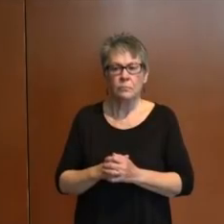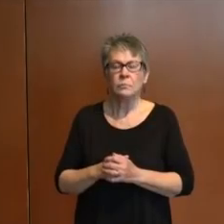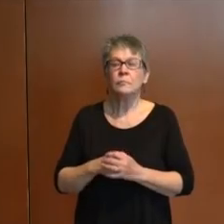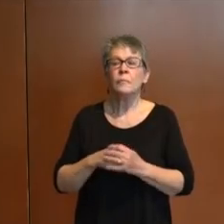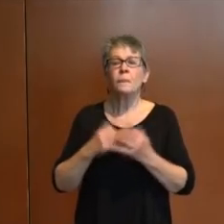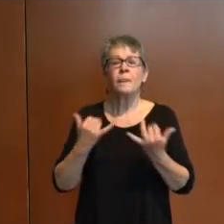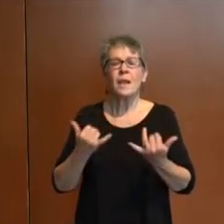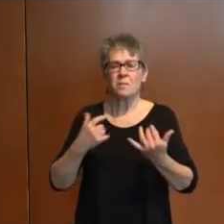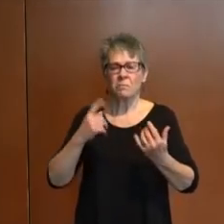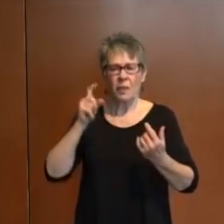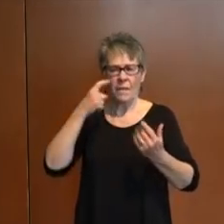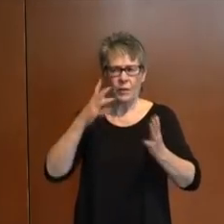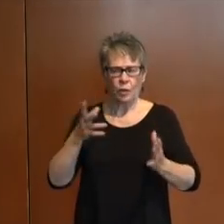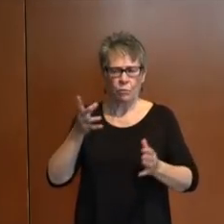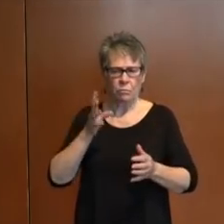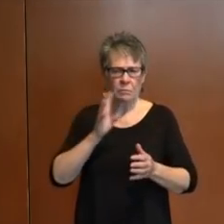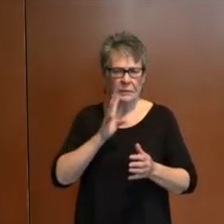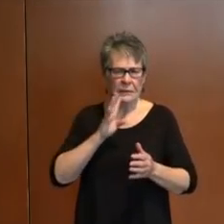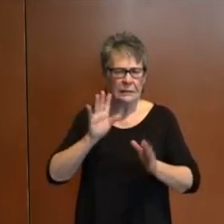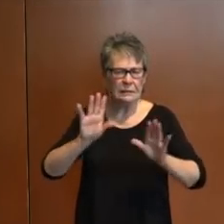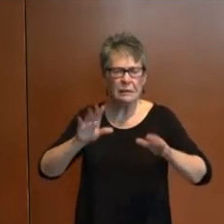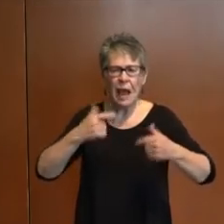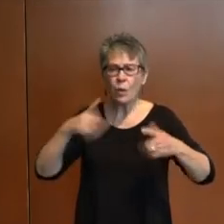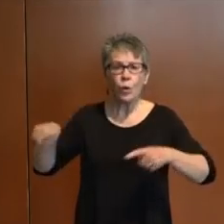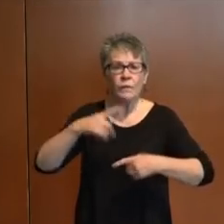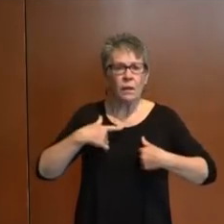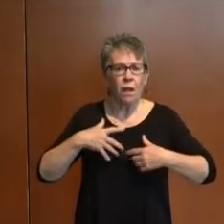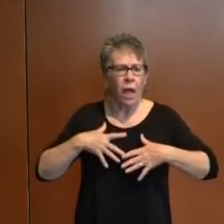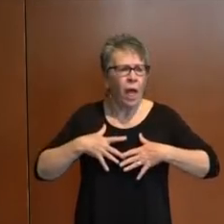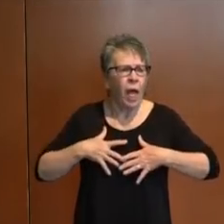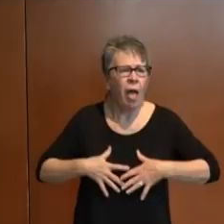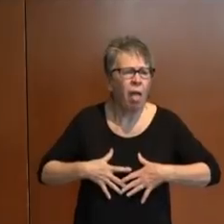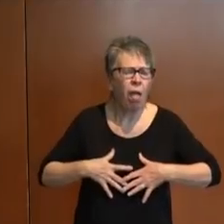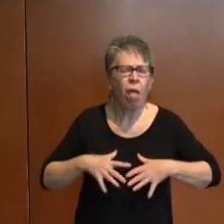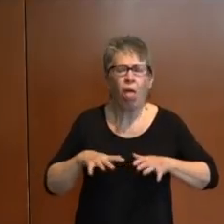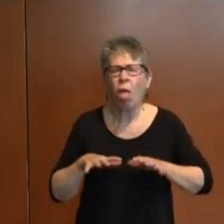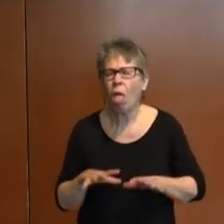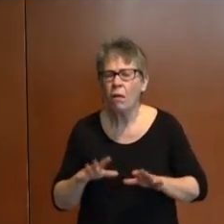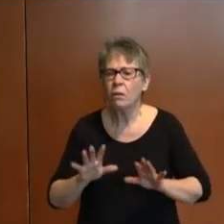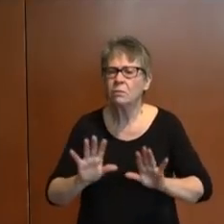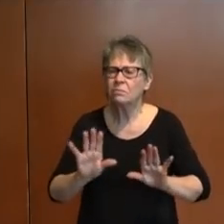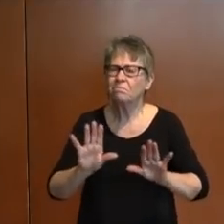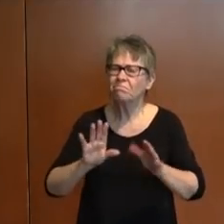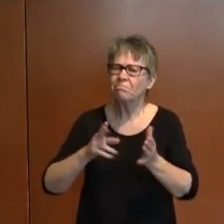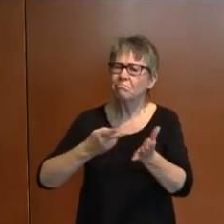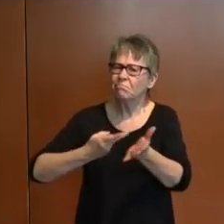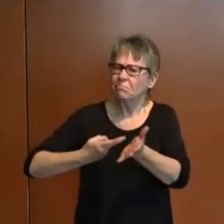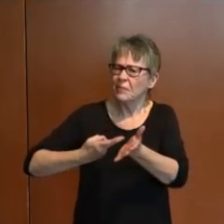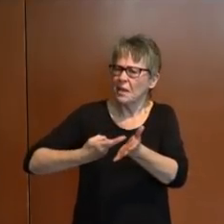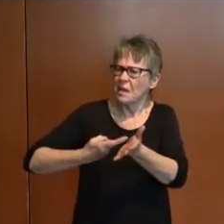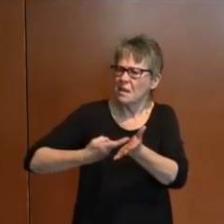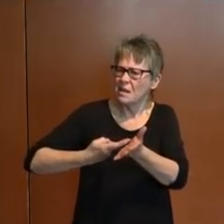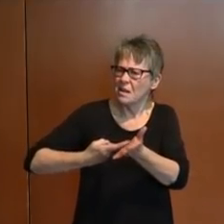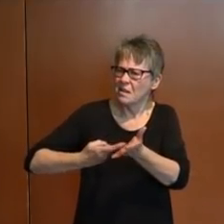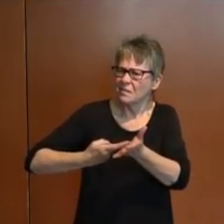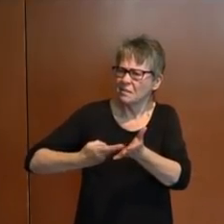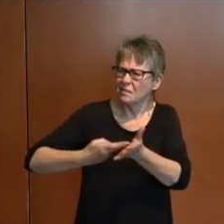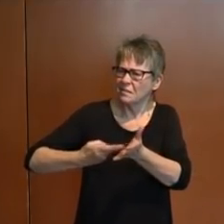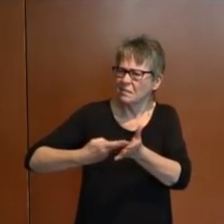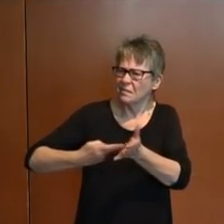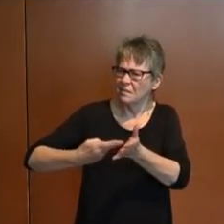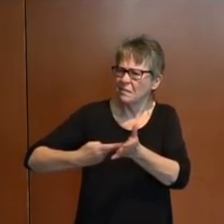with folks, because there's a lot of conversations about opening up the economy